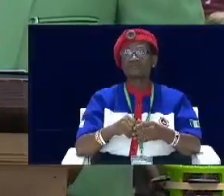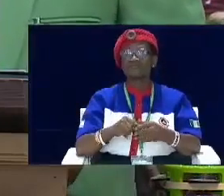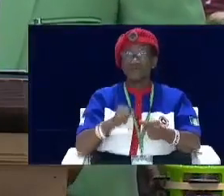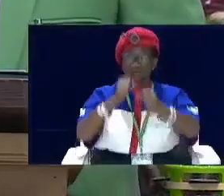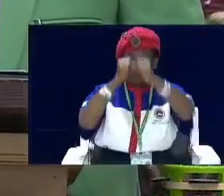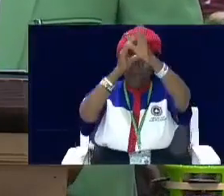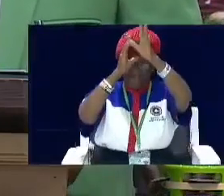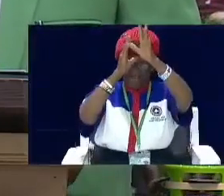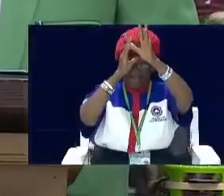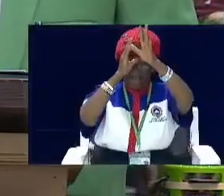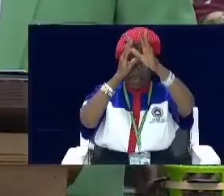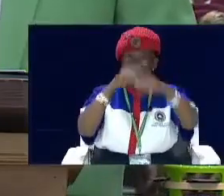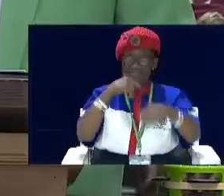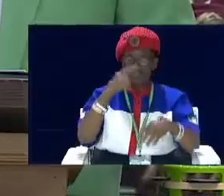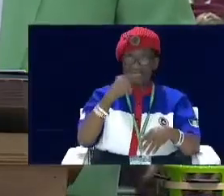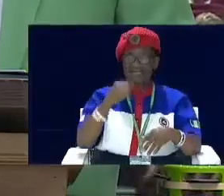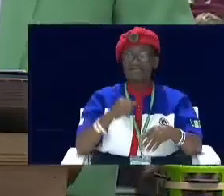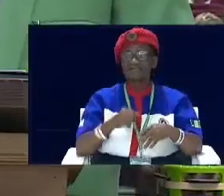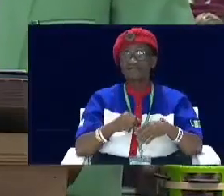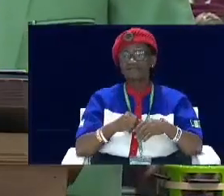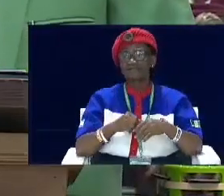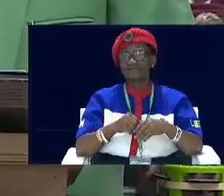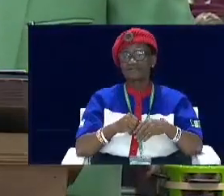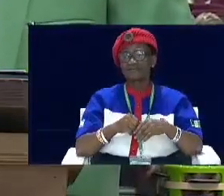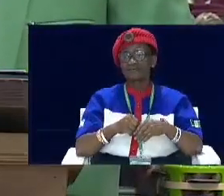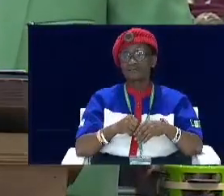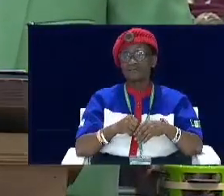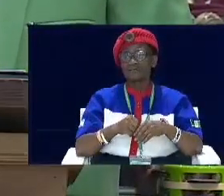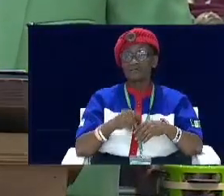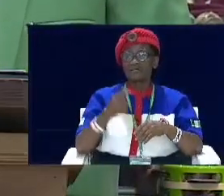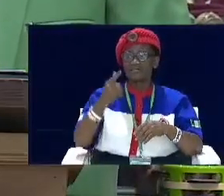says, Daddy, we pray the siege